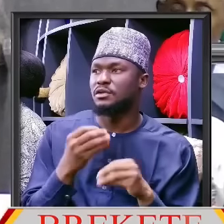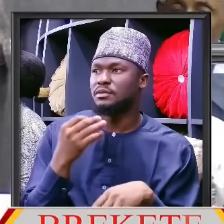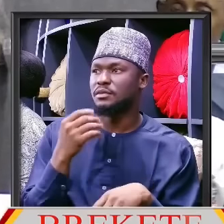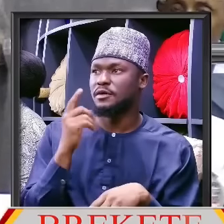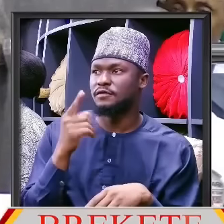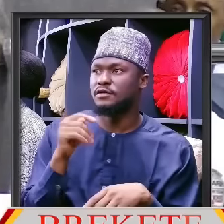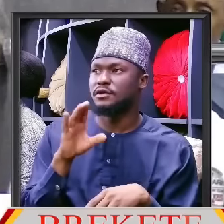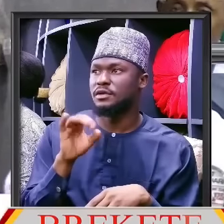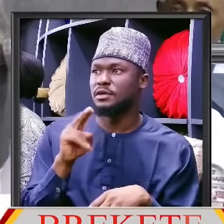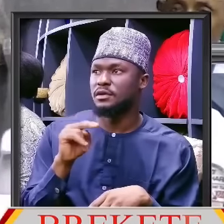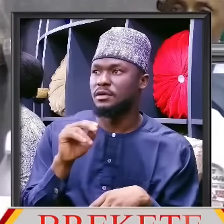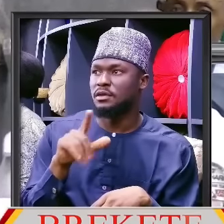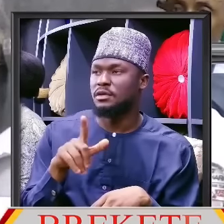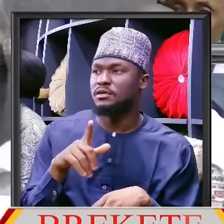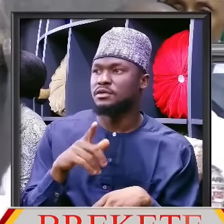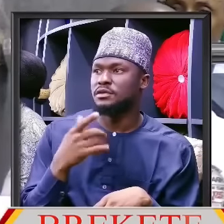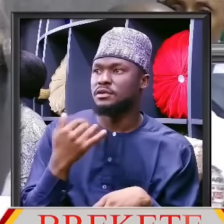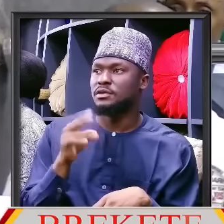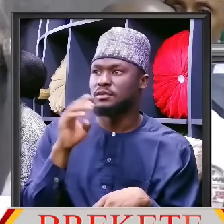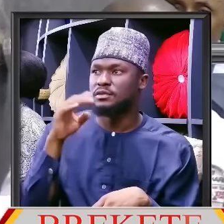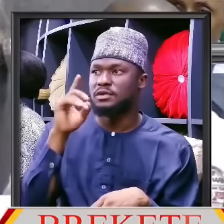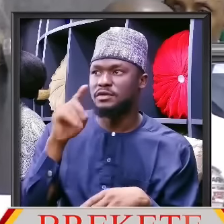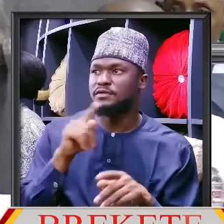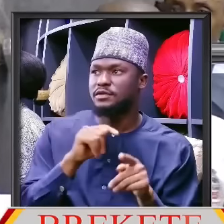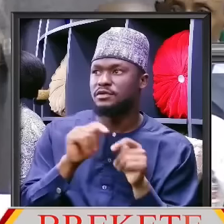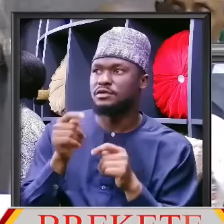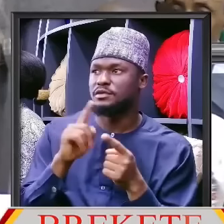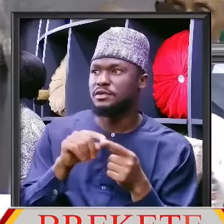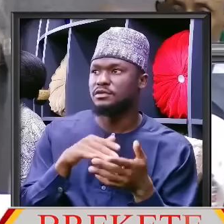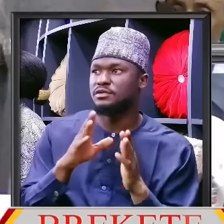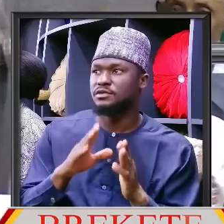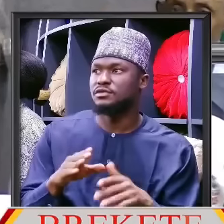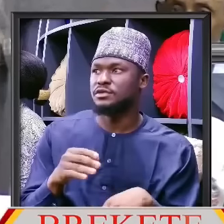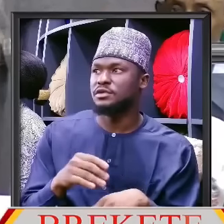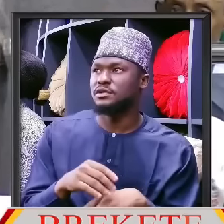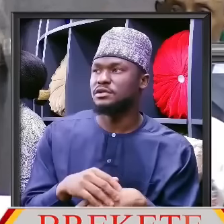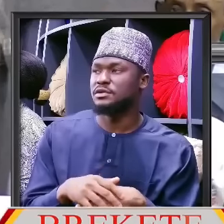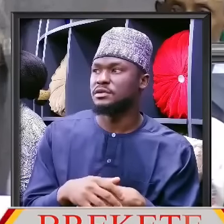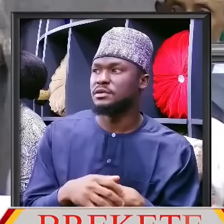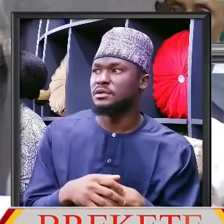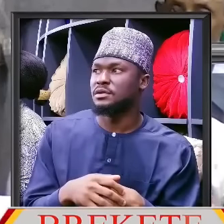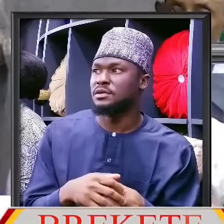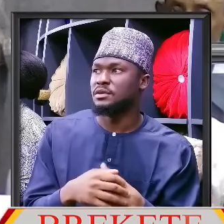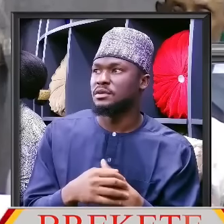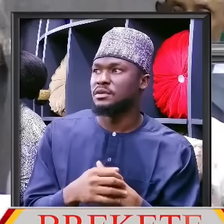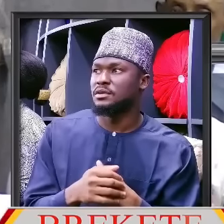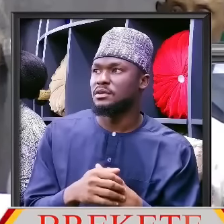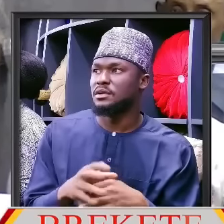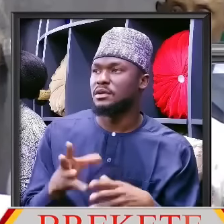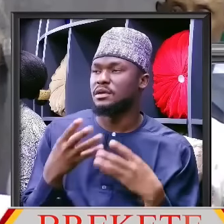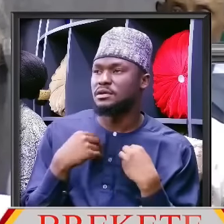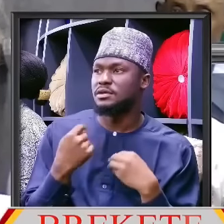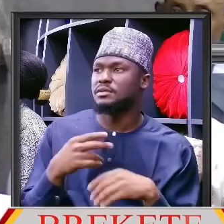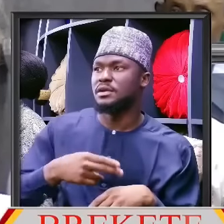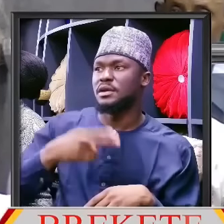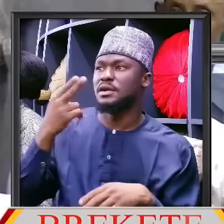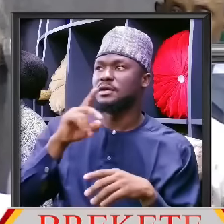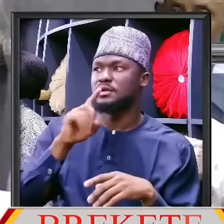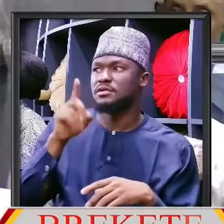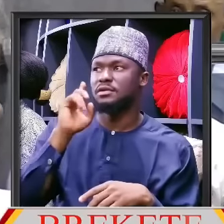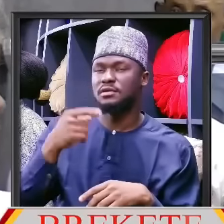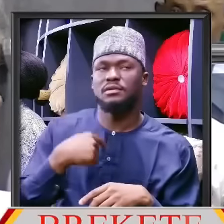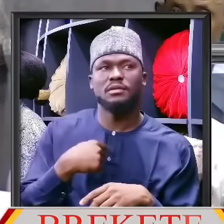council approved quota to receive the transfer students and not exceed it. Accept the highest assurance of my esteemed